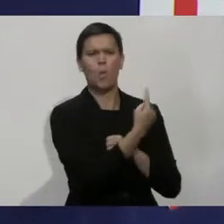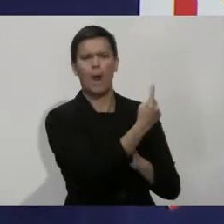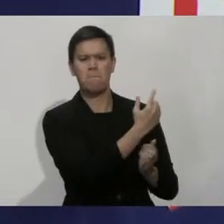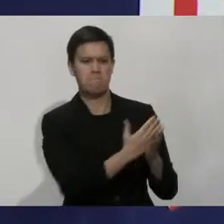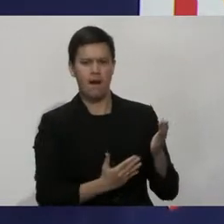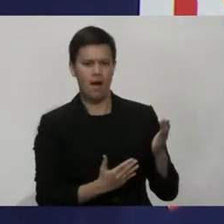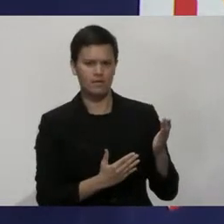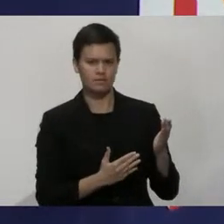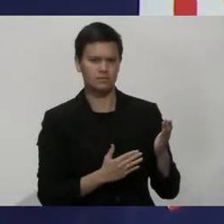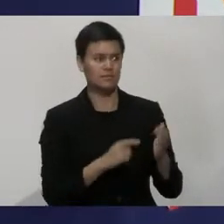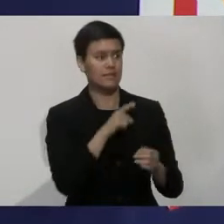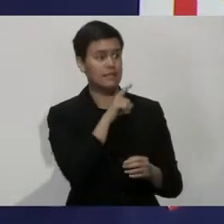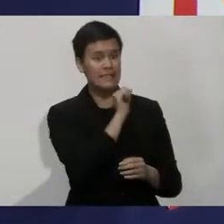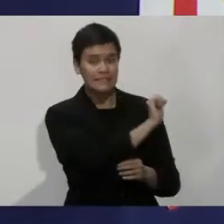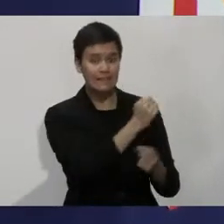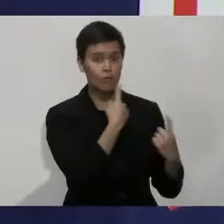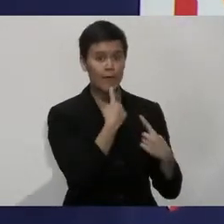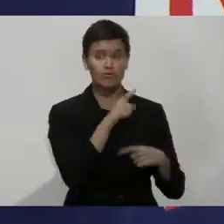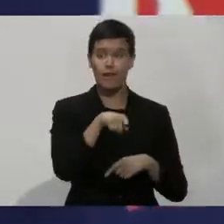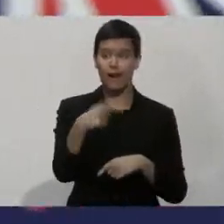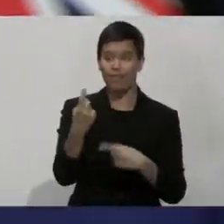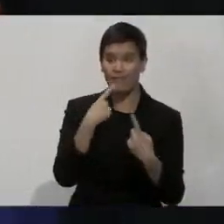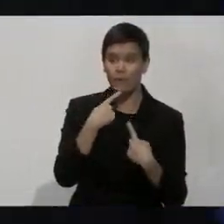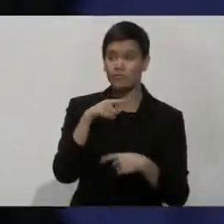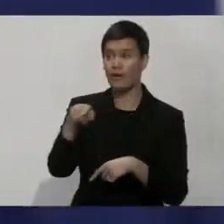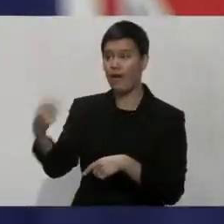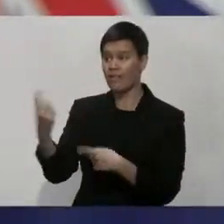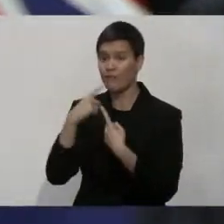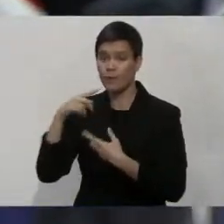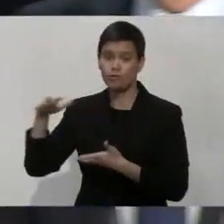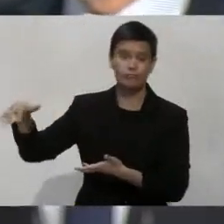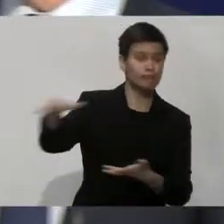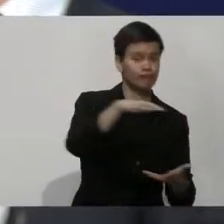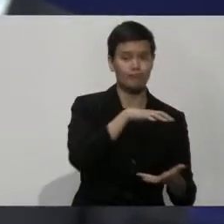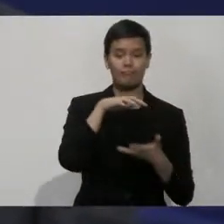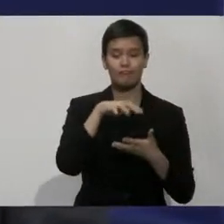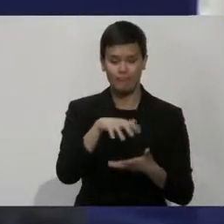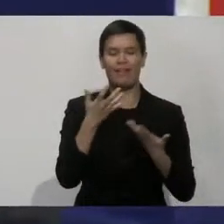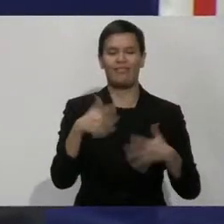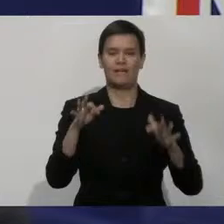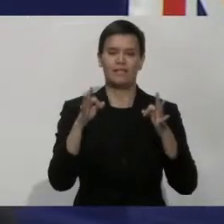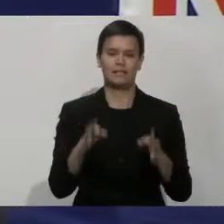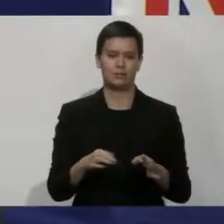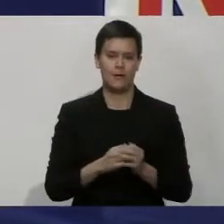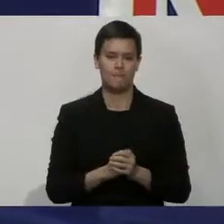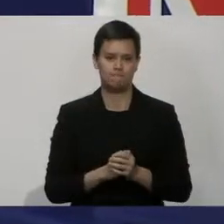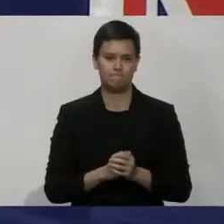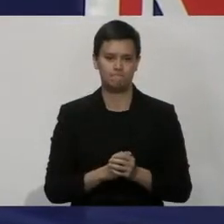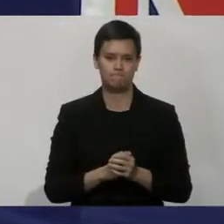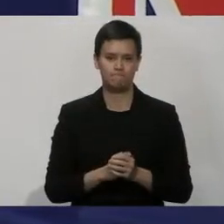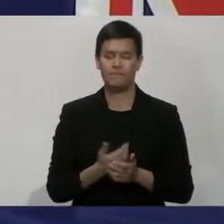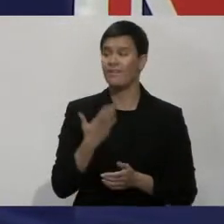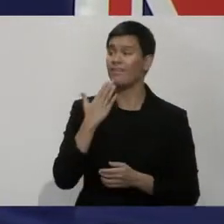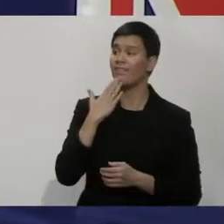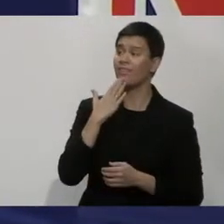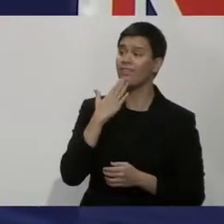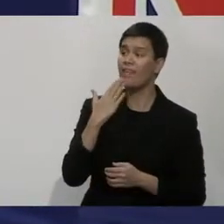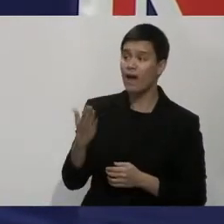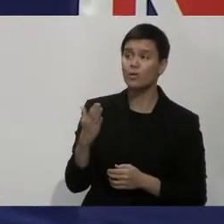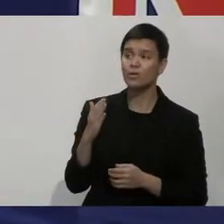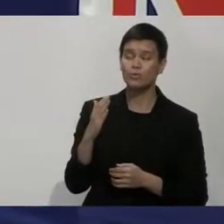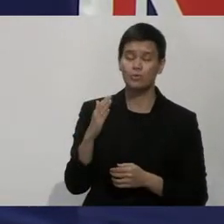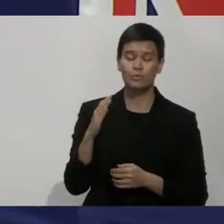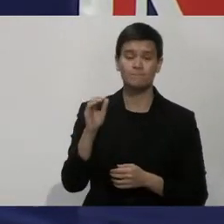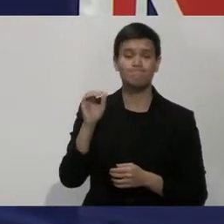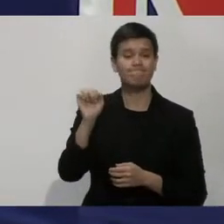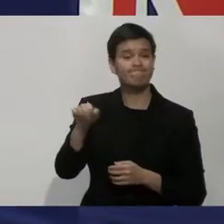how they interact with one another will have an impact. So, thanks, Minister. I think a key thing is the level of testing that's been done outside of Auckland